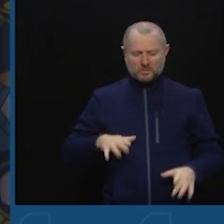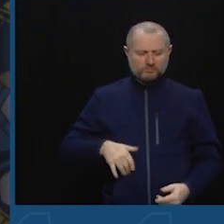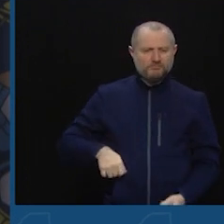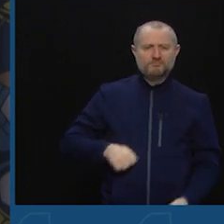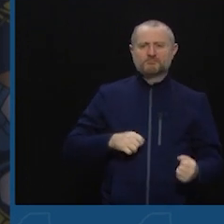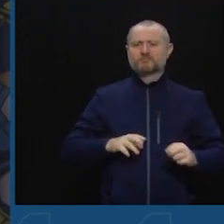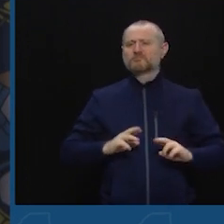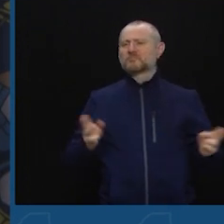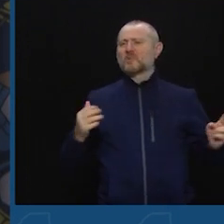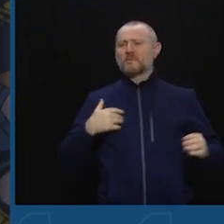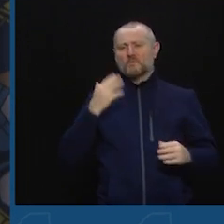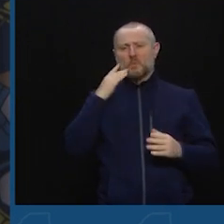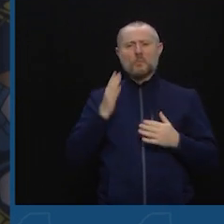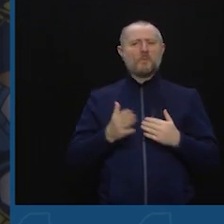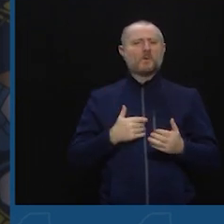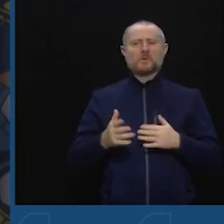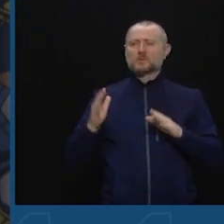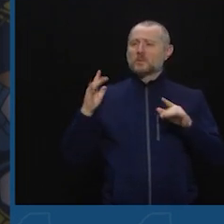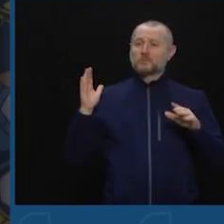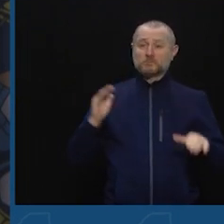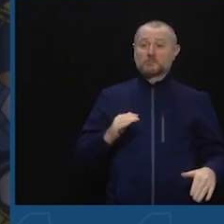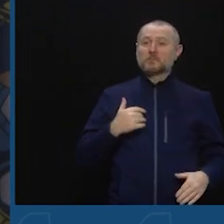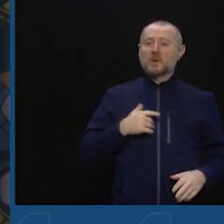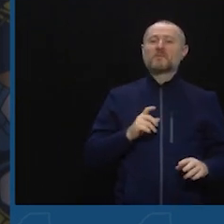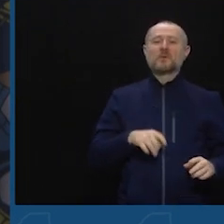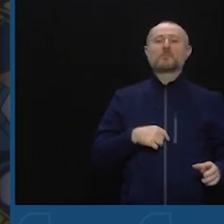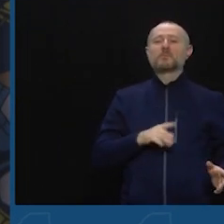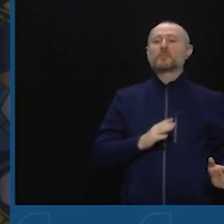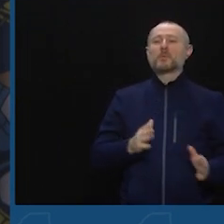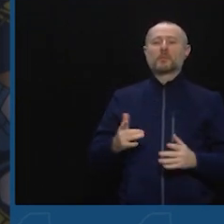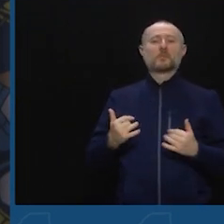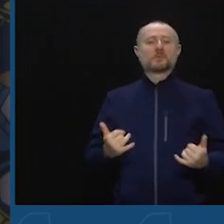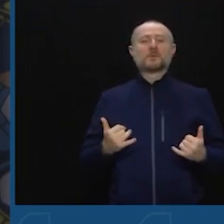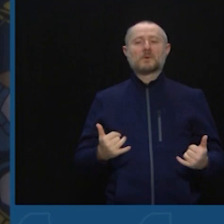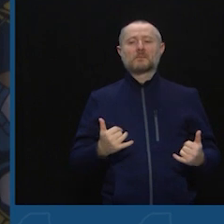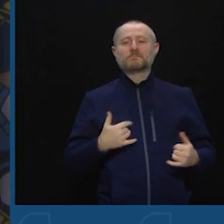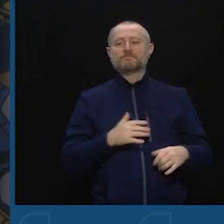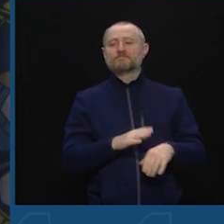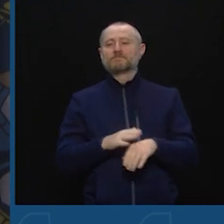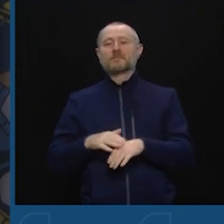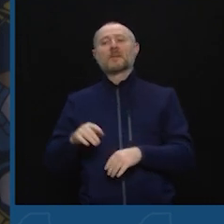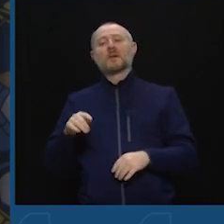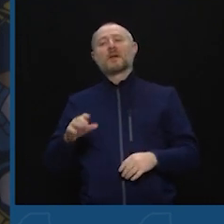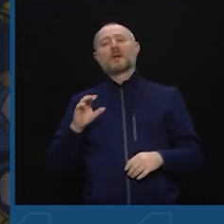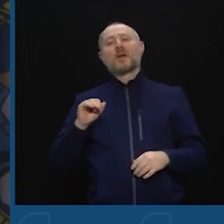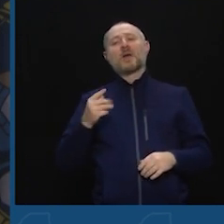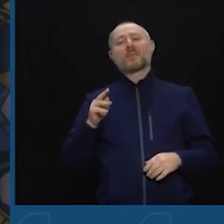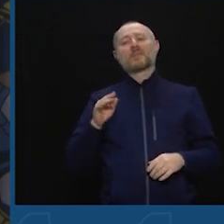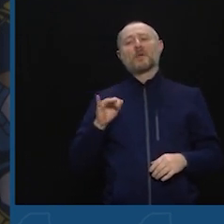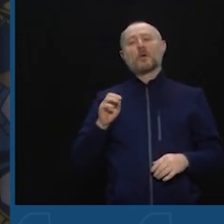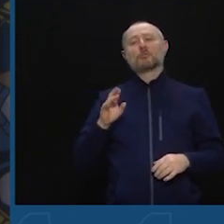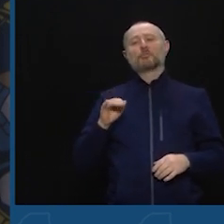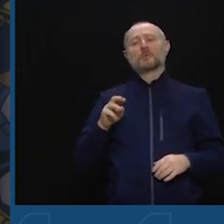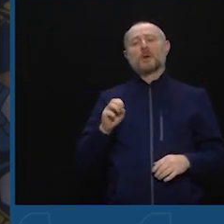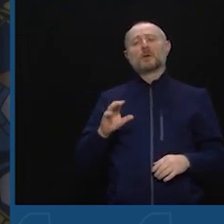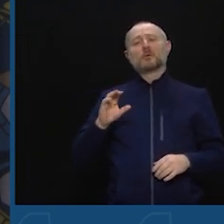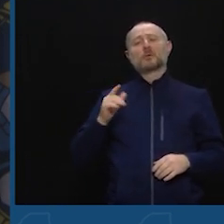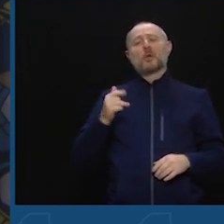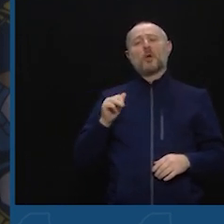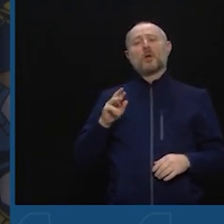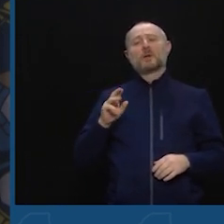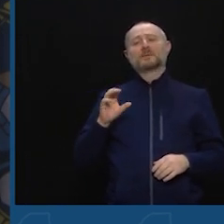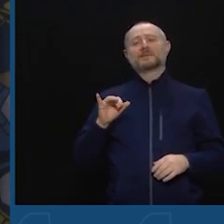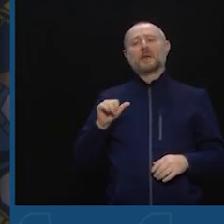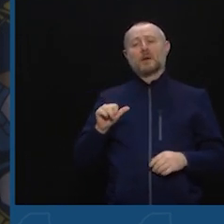way. But we are literally preparing right now. I want to thank Catherine Garcia, my head of state operations, who knows how to do